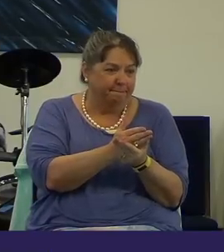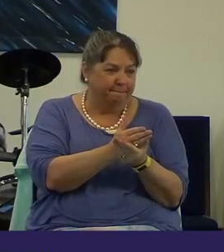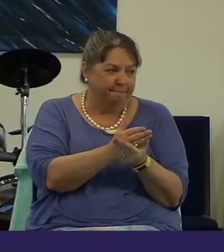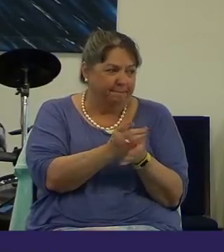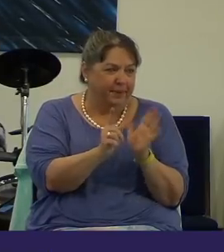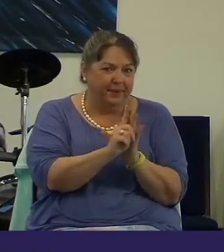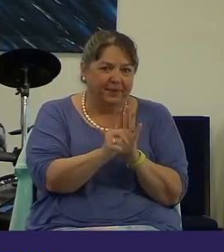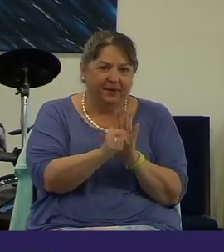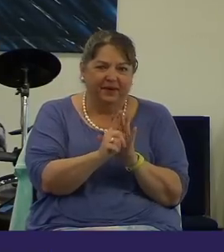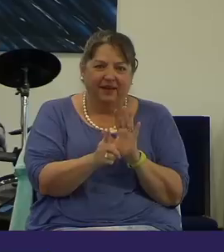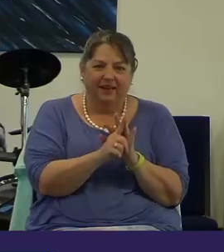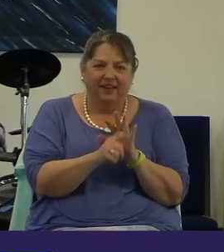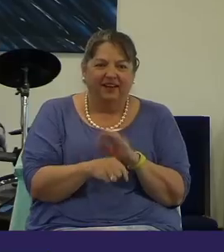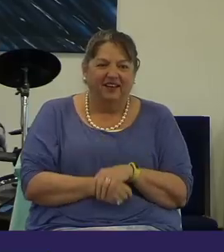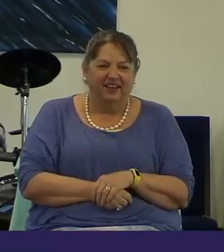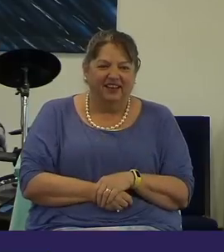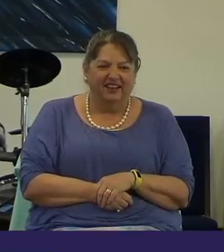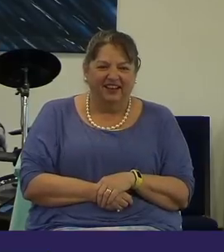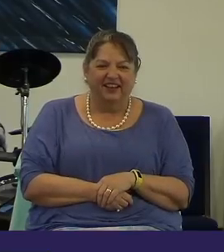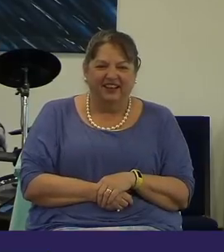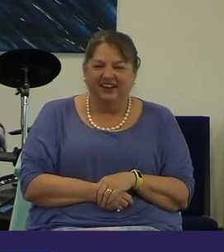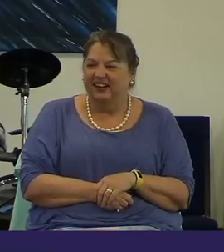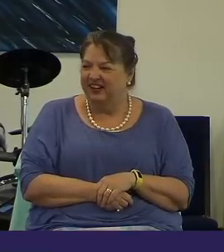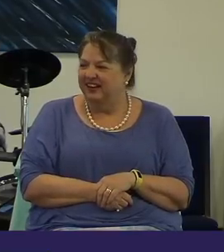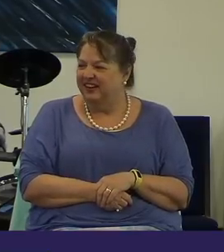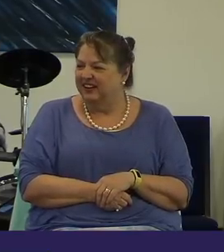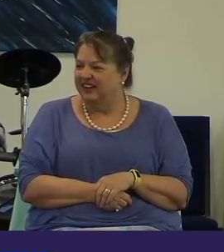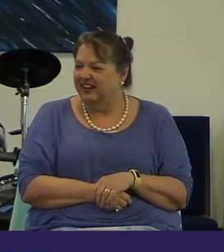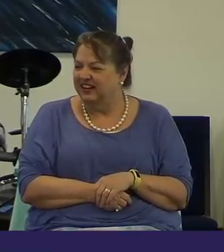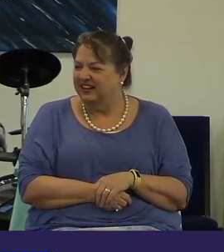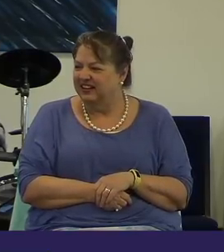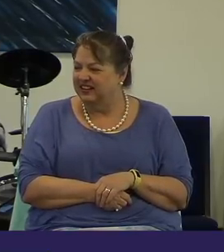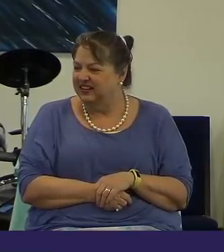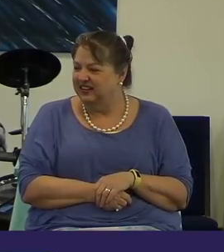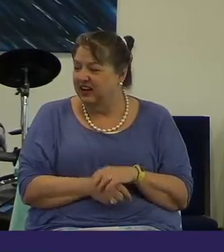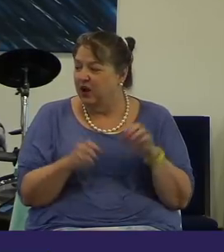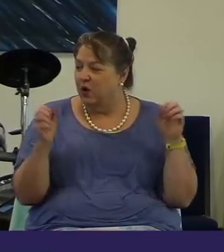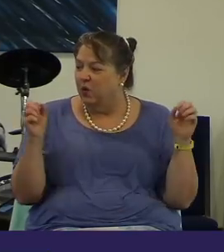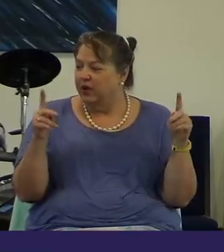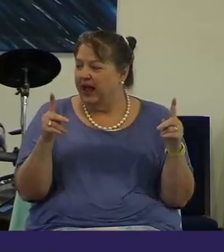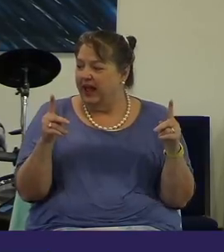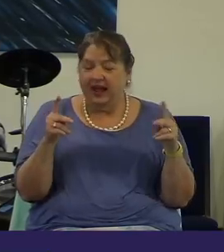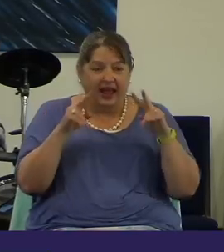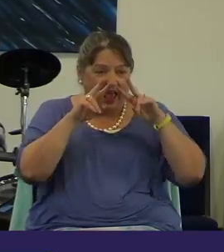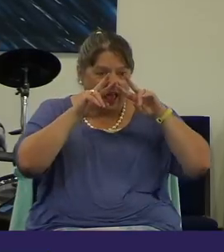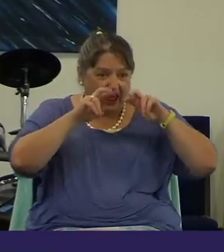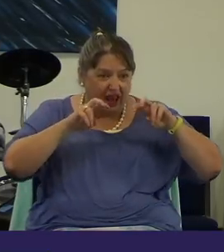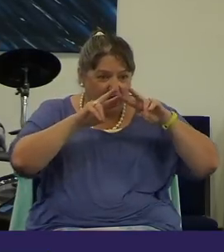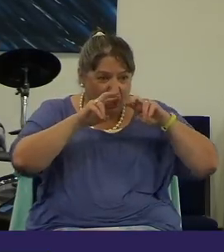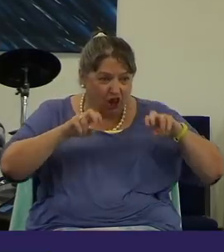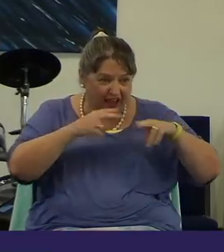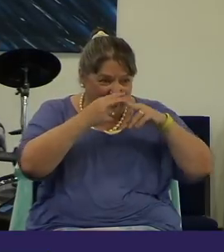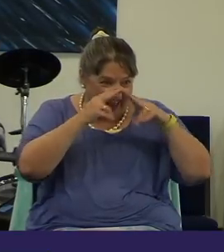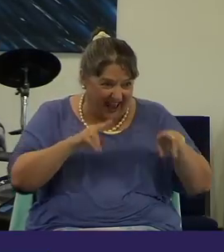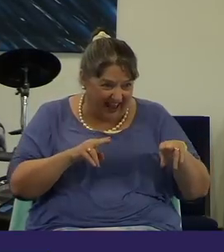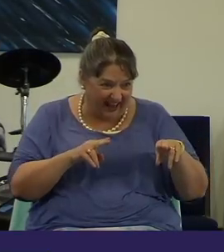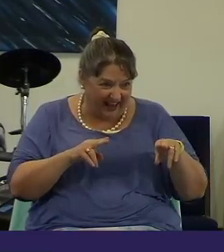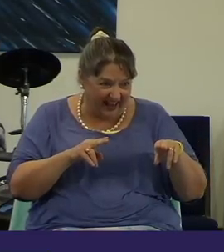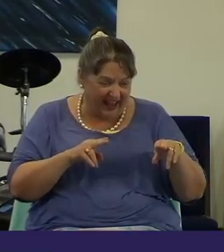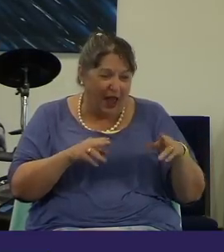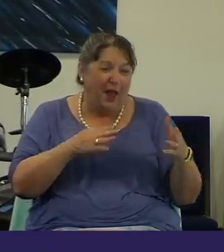Tim? I don't remember. Time, you're done. Okay, so now look at your egg. I did mine yesterday when it was still